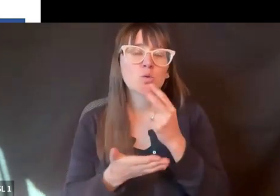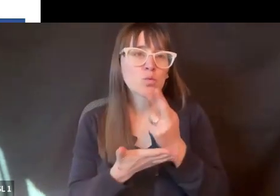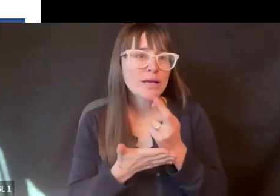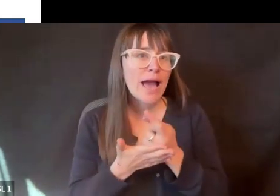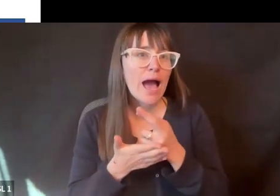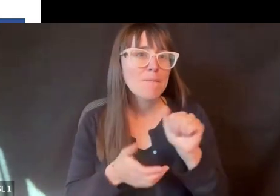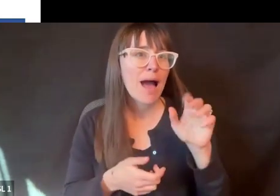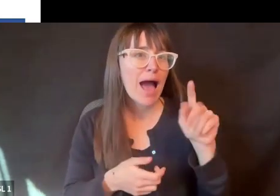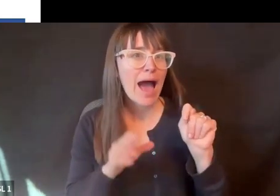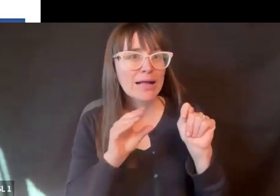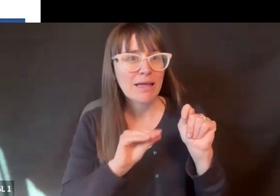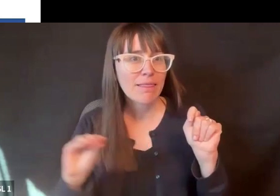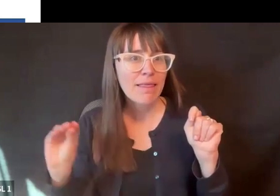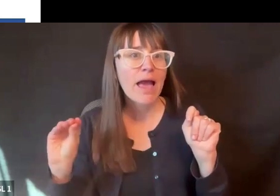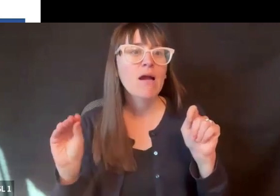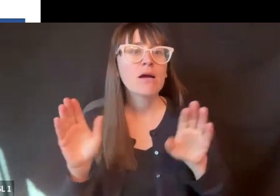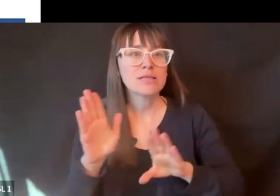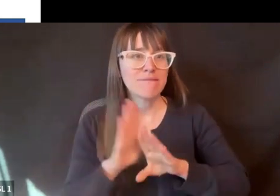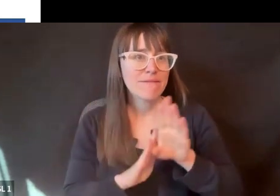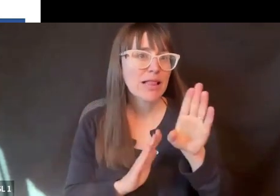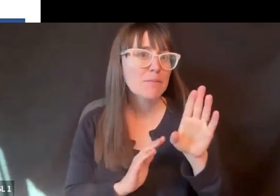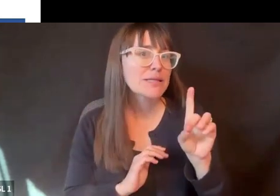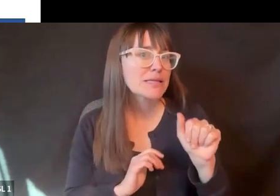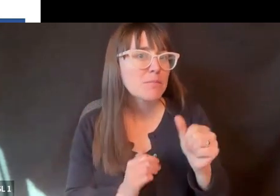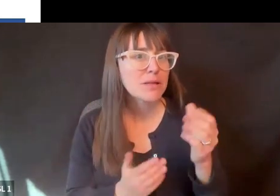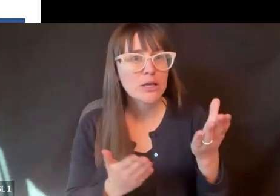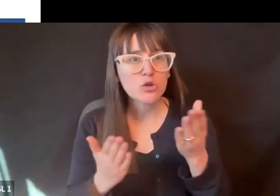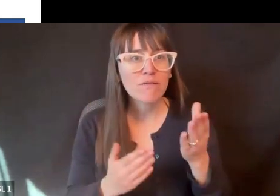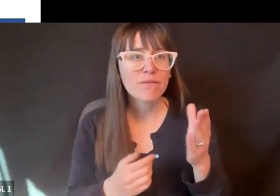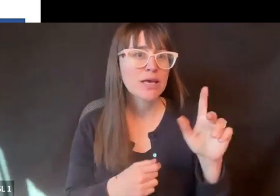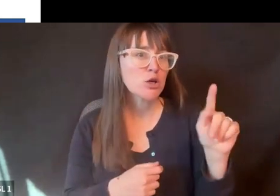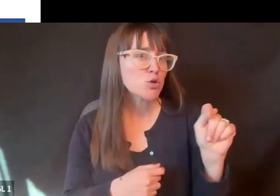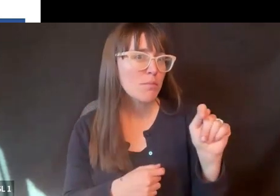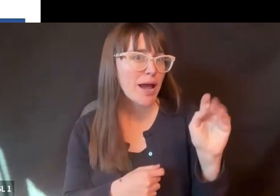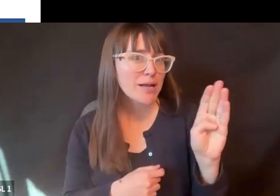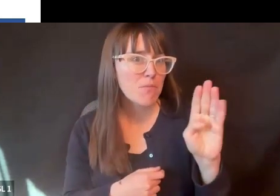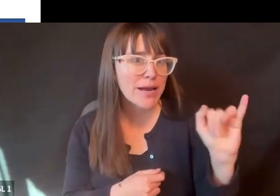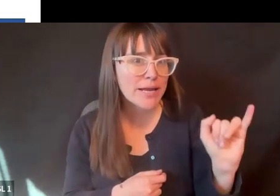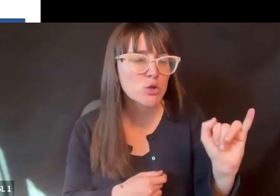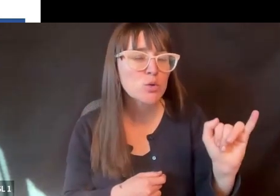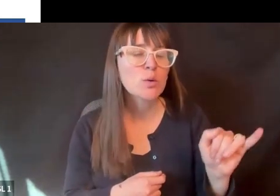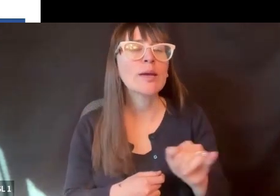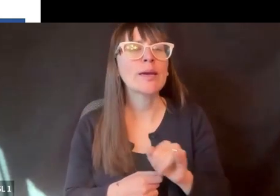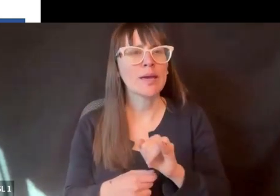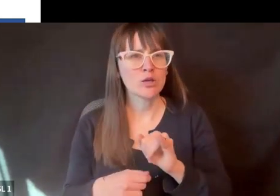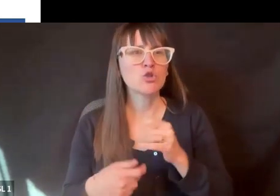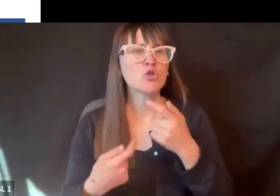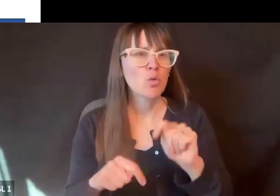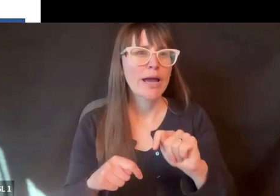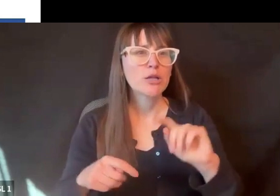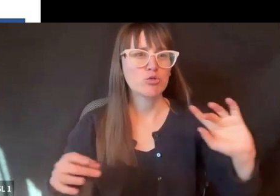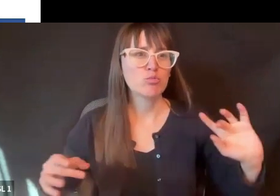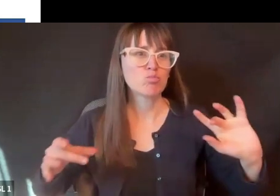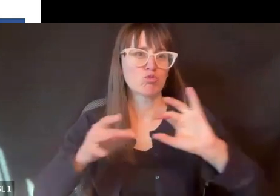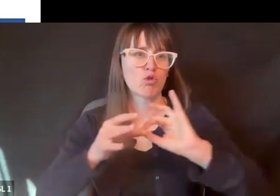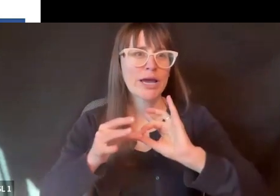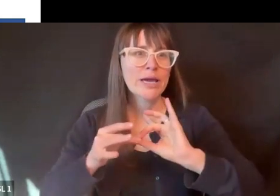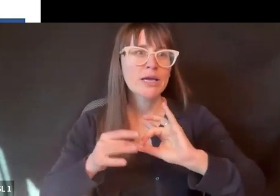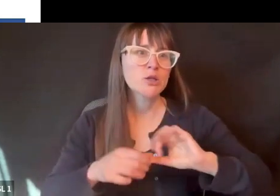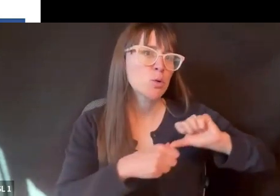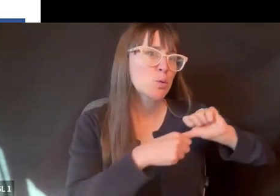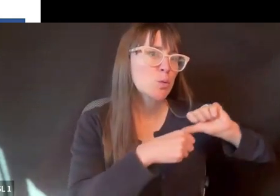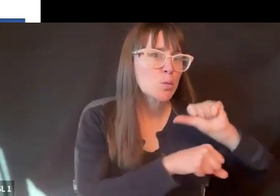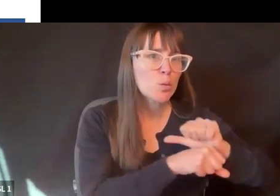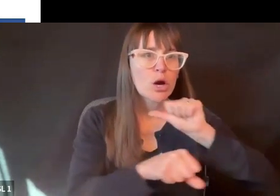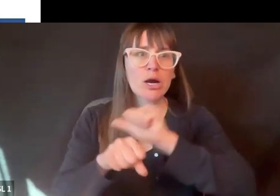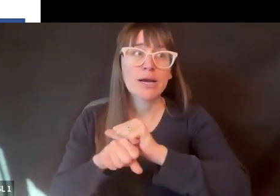there for independent living. We have developmental disability services and traumatic brain injury, right? So another kind of work to kind of bridge these